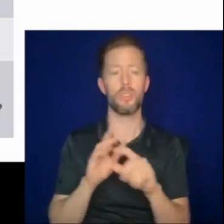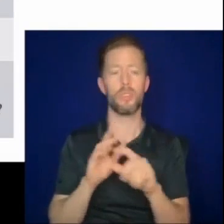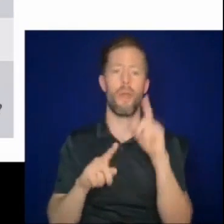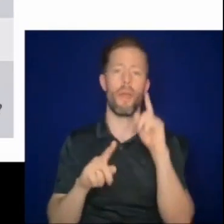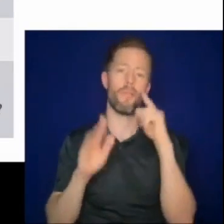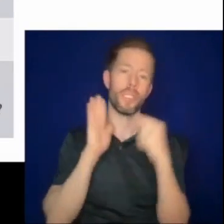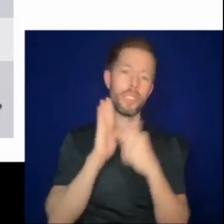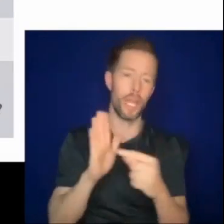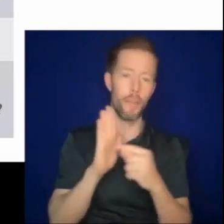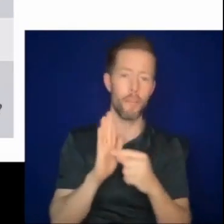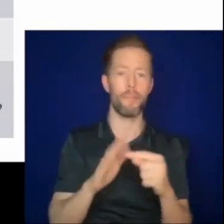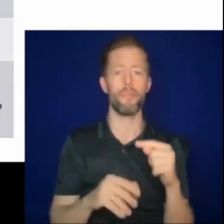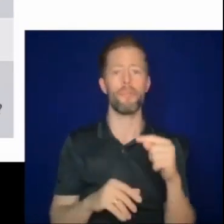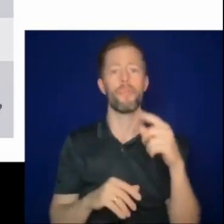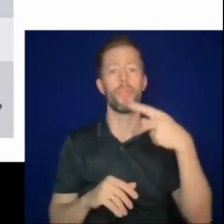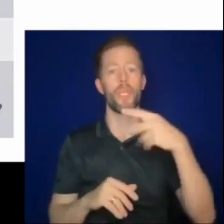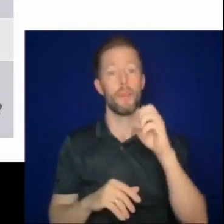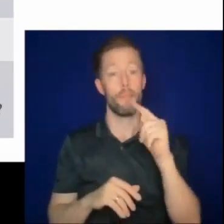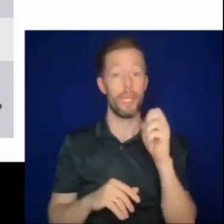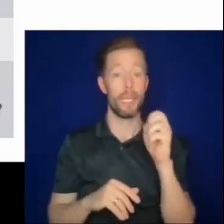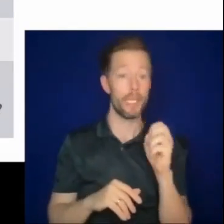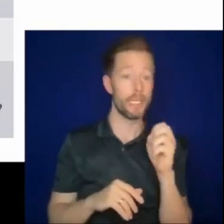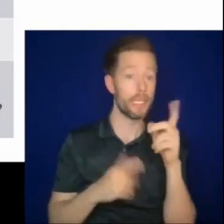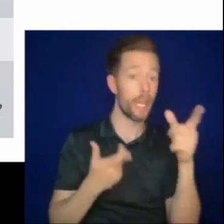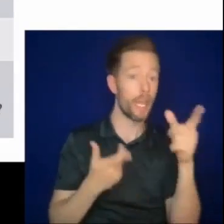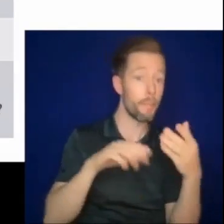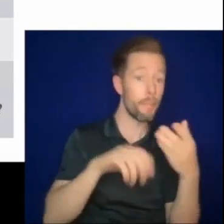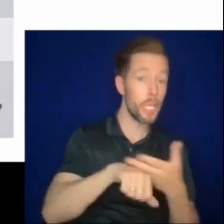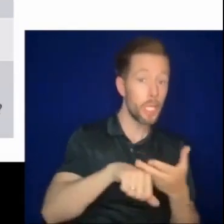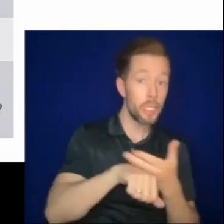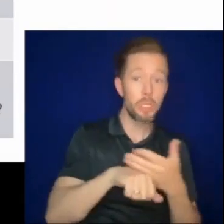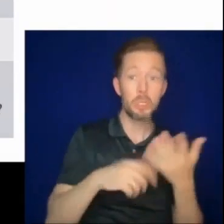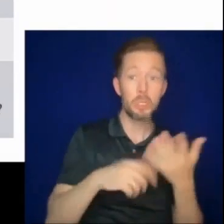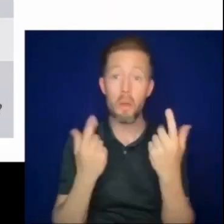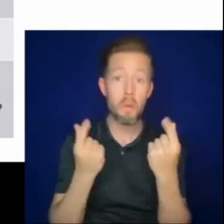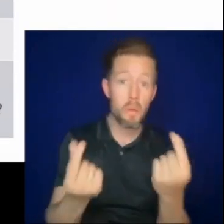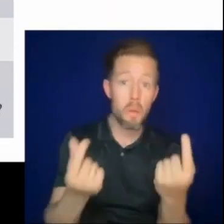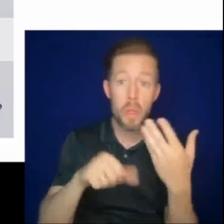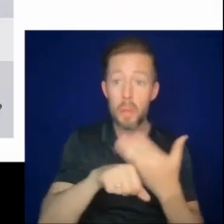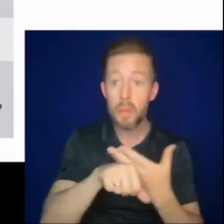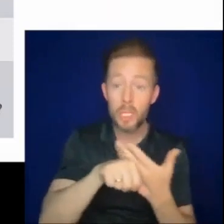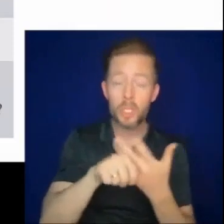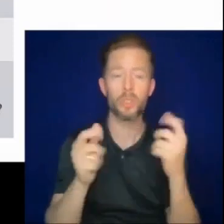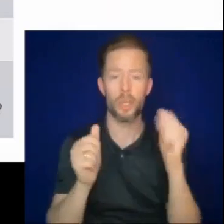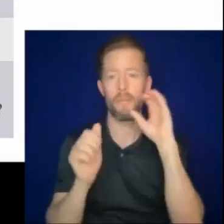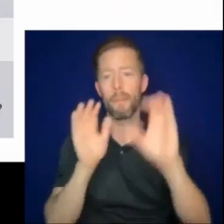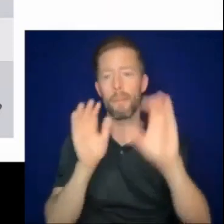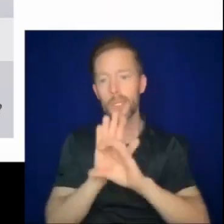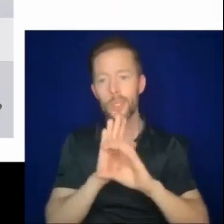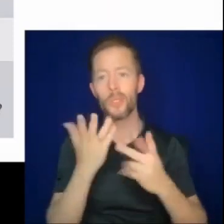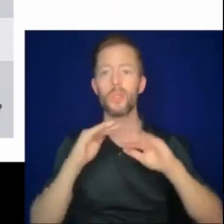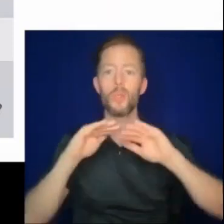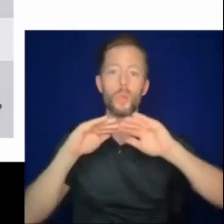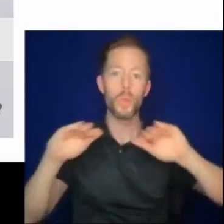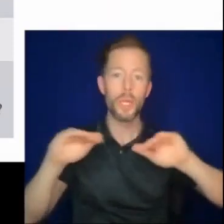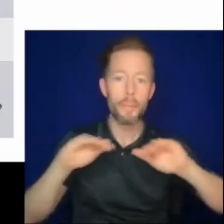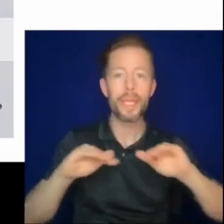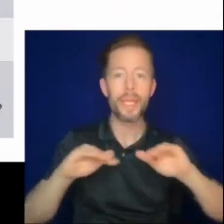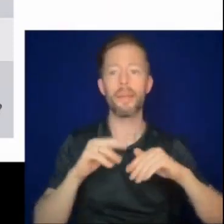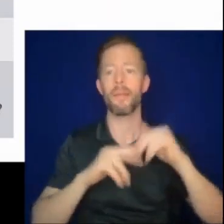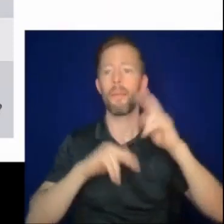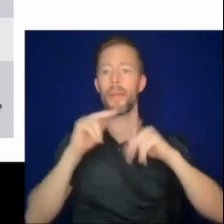specific pictures to. But for our example question, Pete's at the beach. What do you like to do at the beach? So here you could have pictures